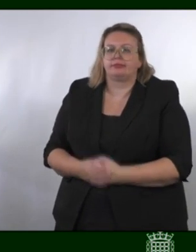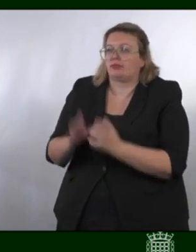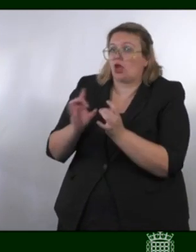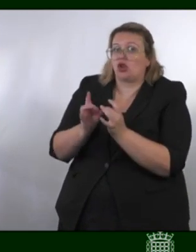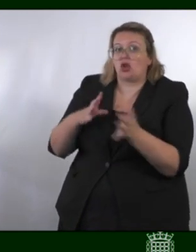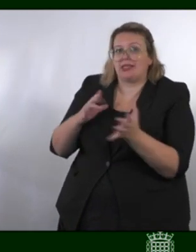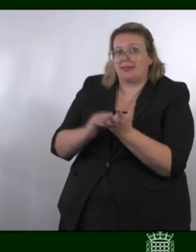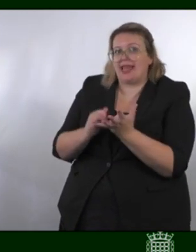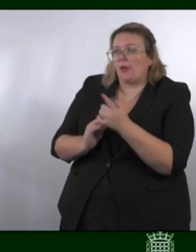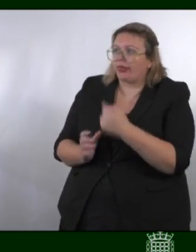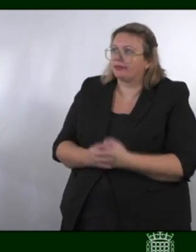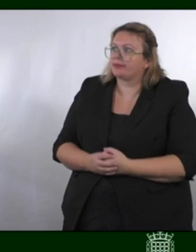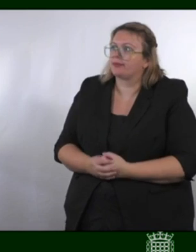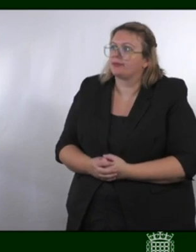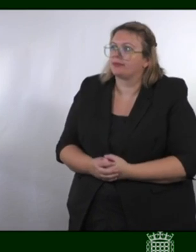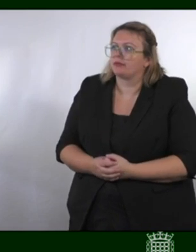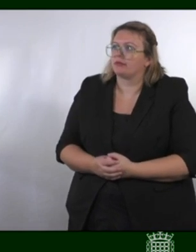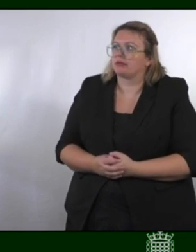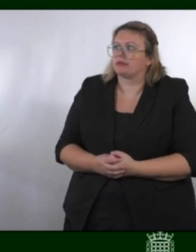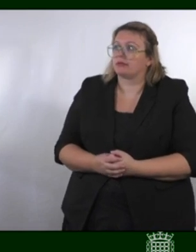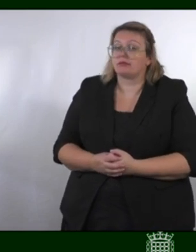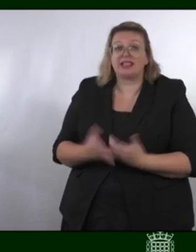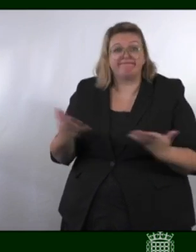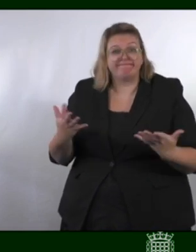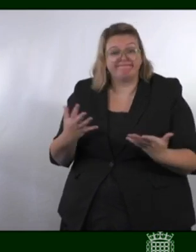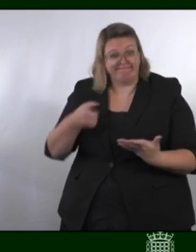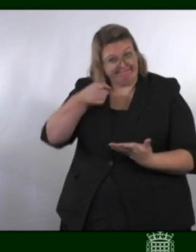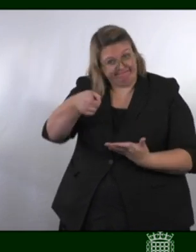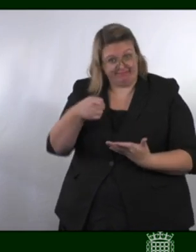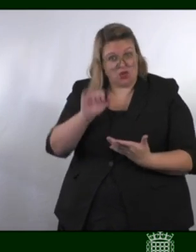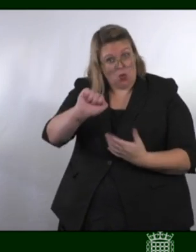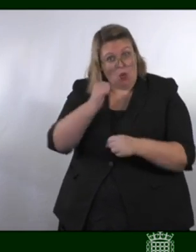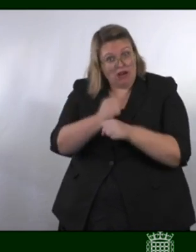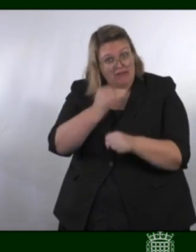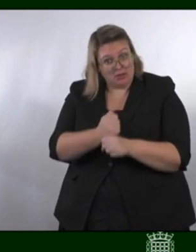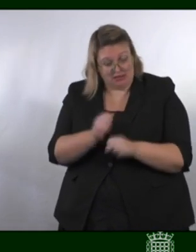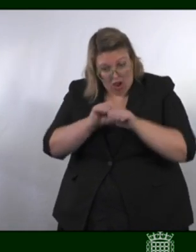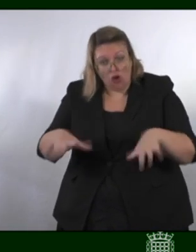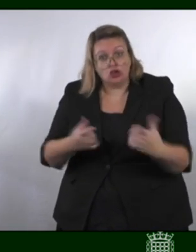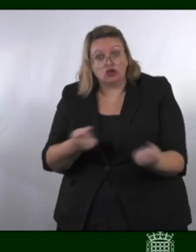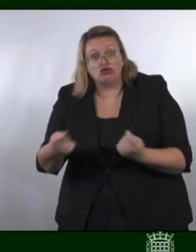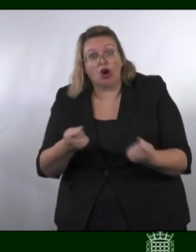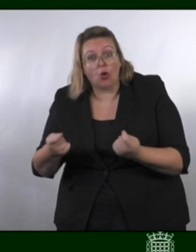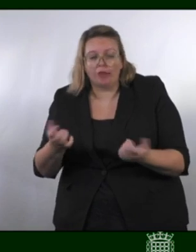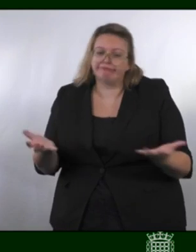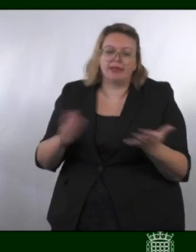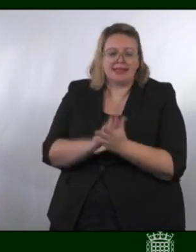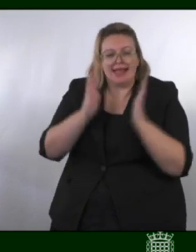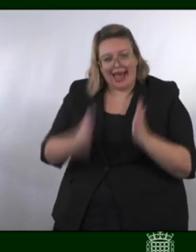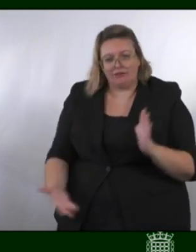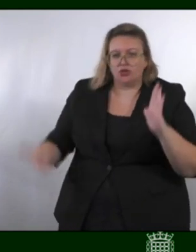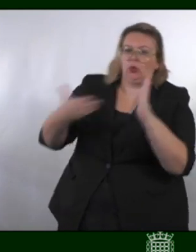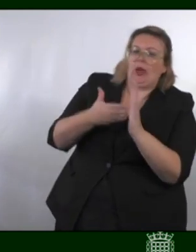Speaker, his government lost control of the virus, making extra restrictions inevitable. But with no certainty,